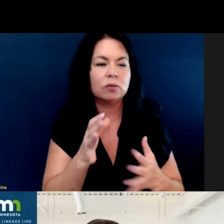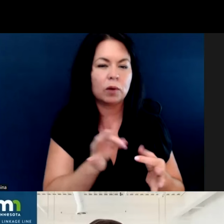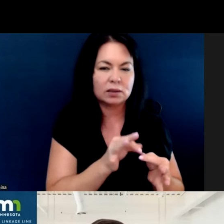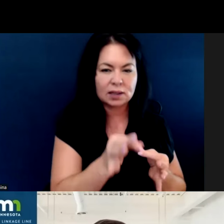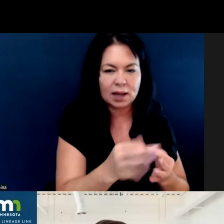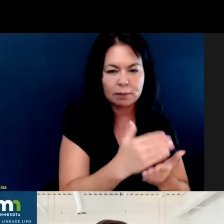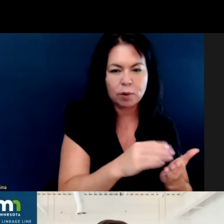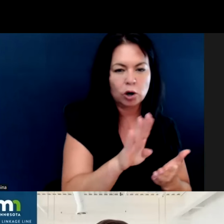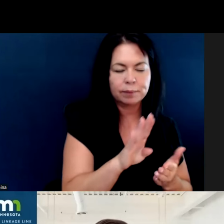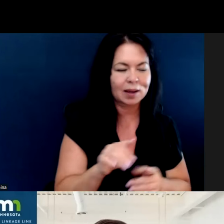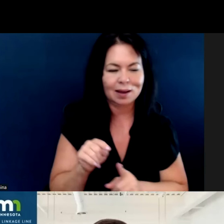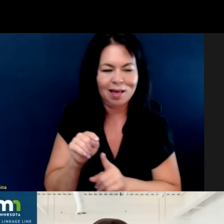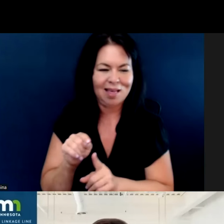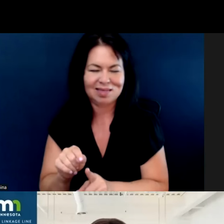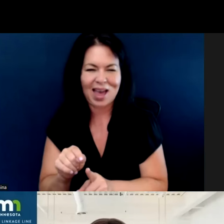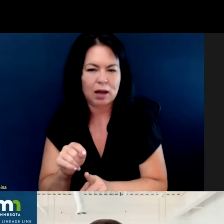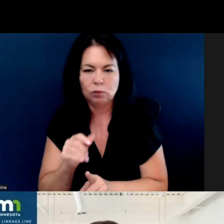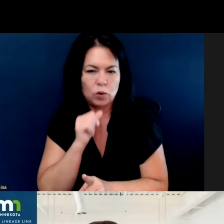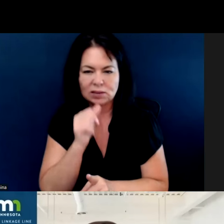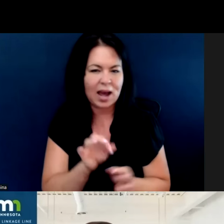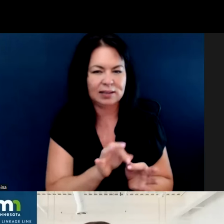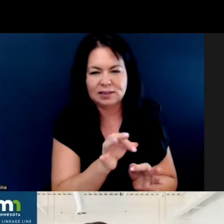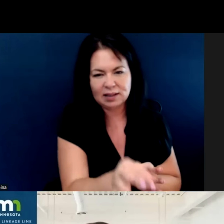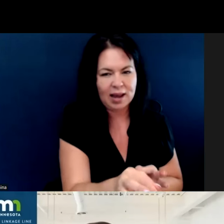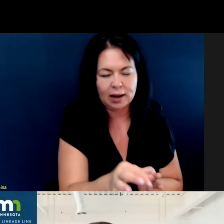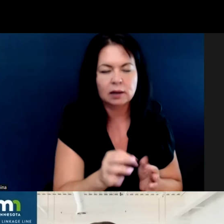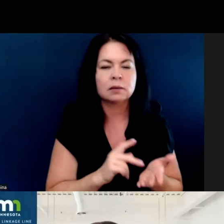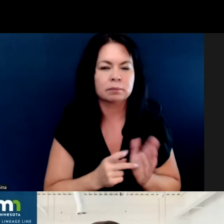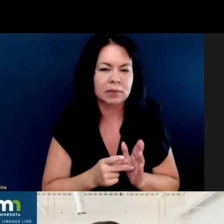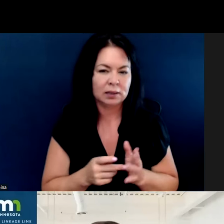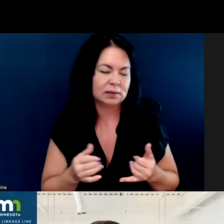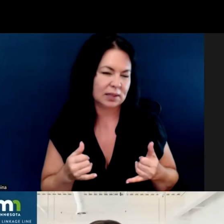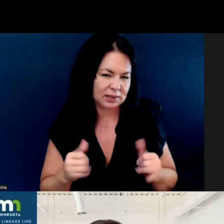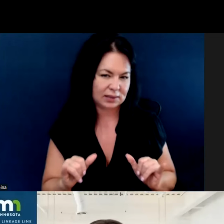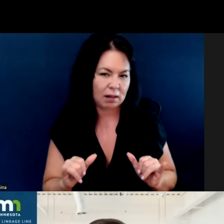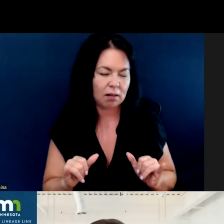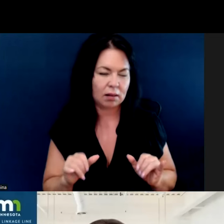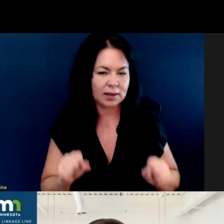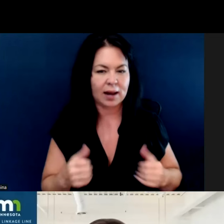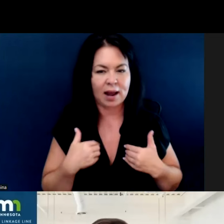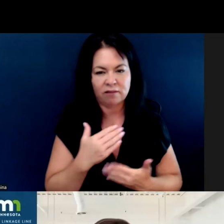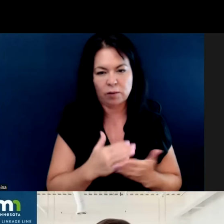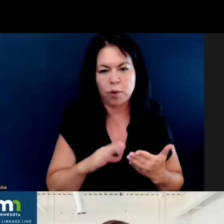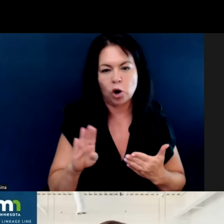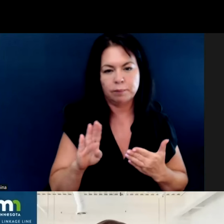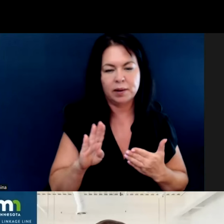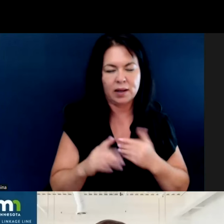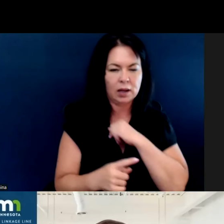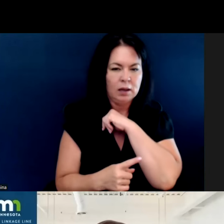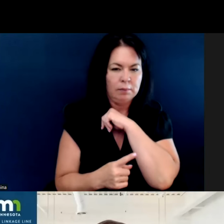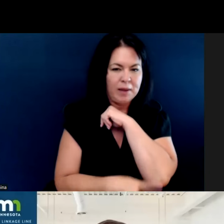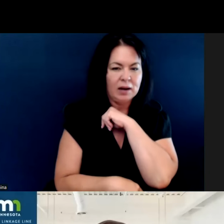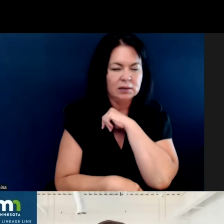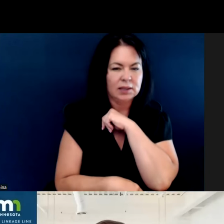So you would be still subject to a Part B premium penalty if you delayed your